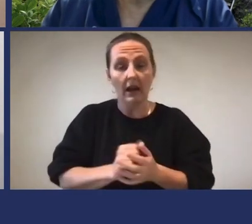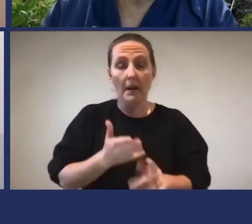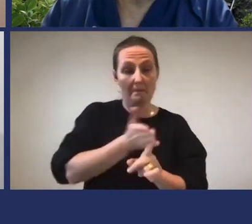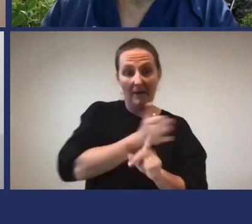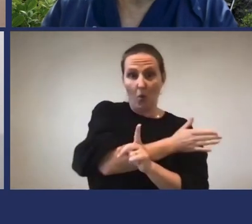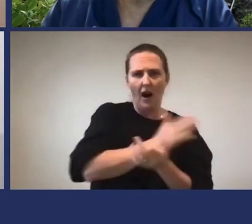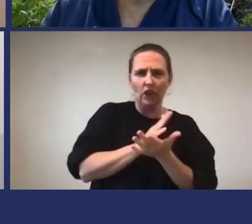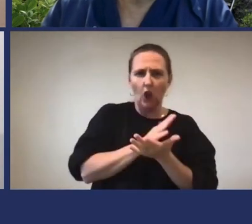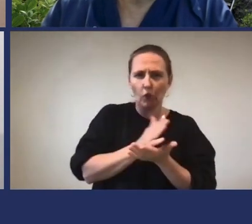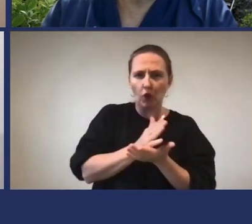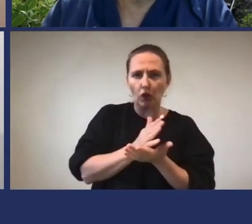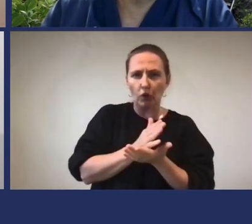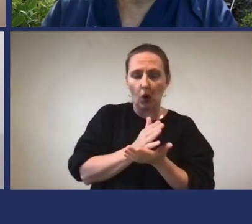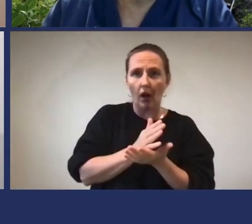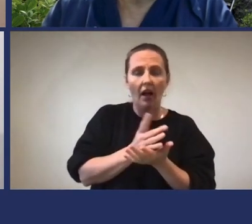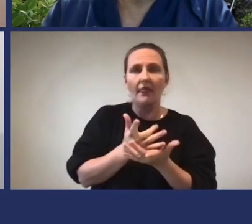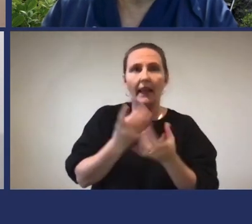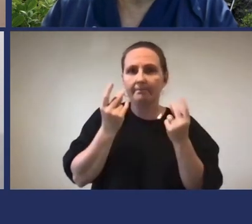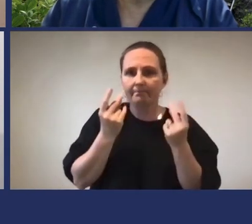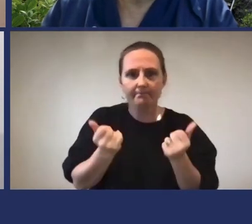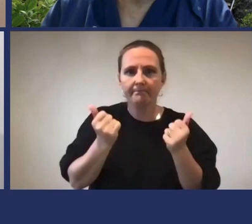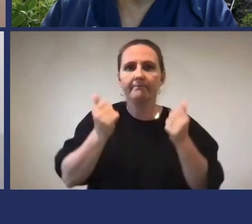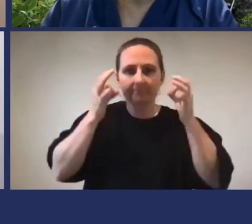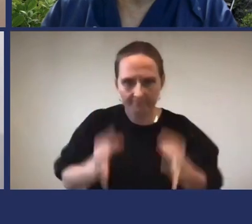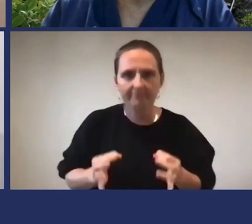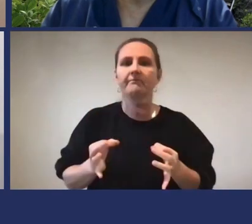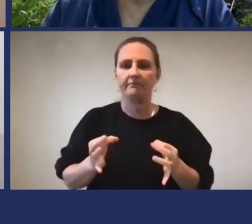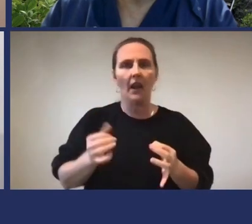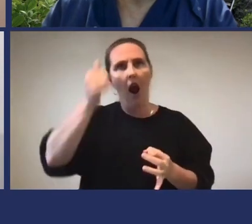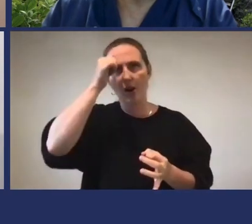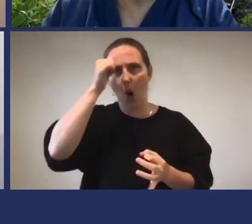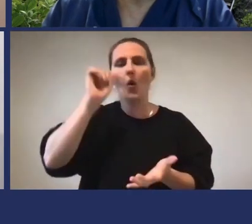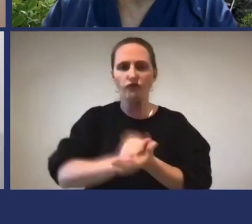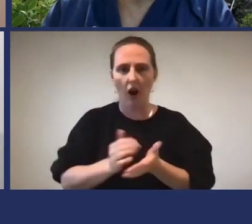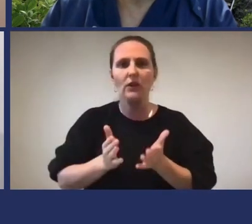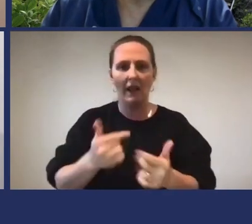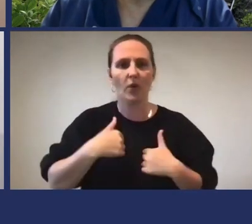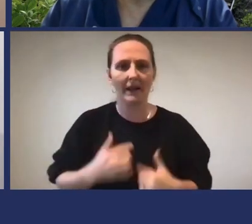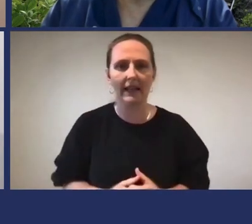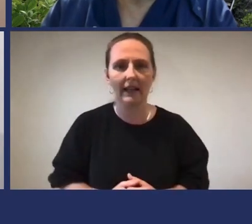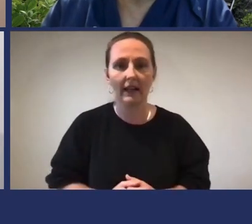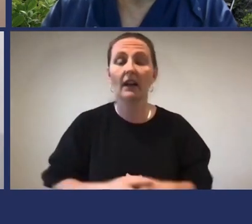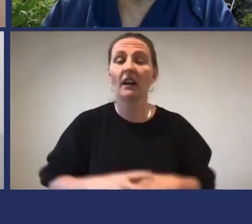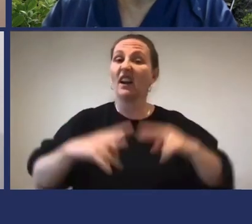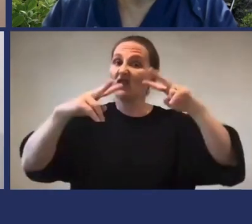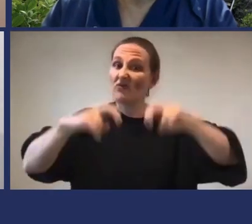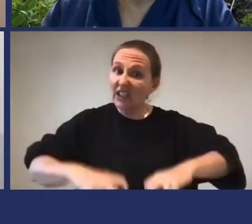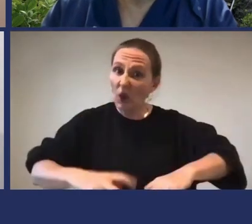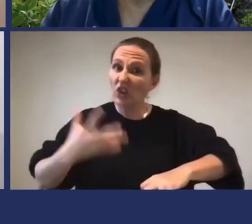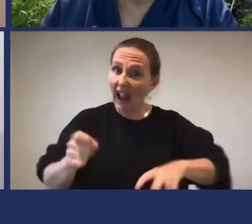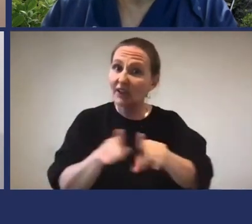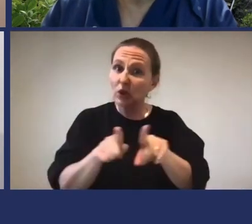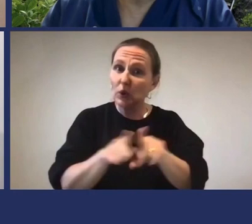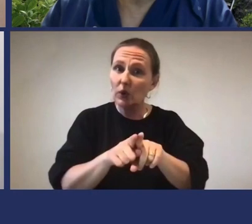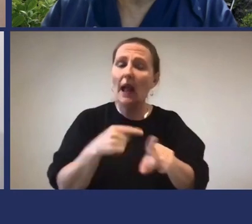I was not sure. And then like you, I sort of had this moment where I was like, no, I just know that this is the right thing to do. The research is there too. And I'm talking to people